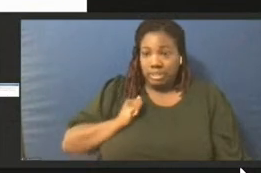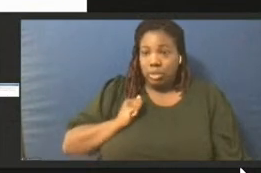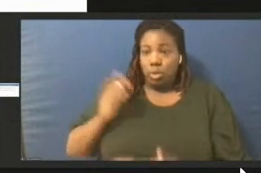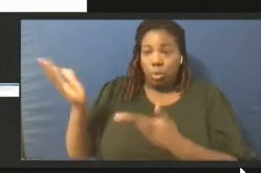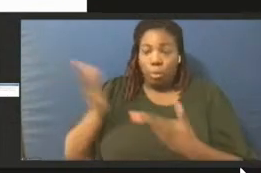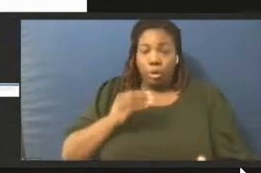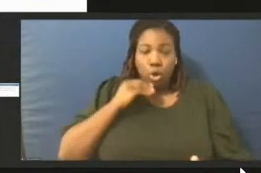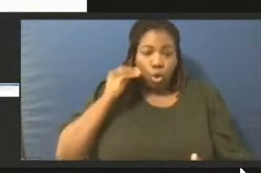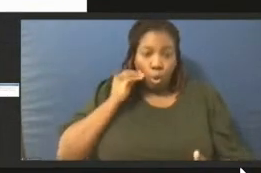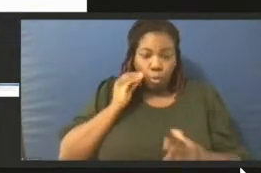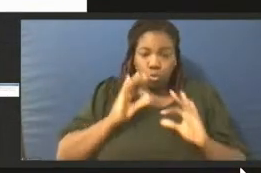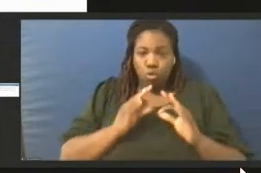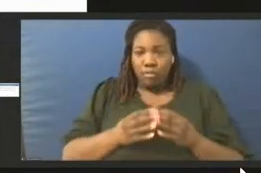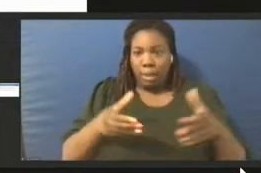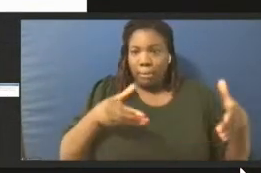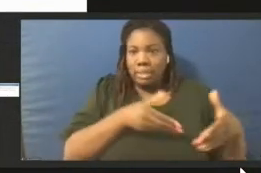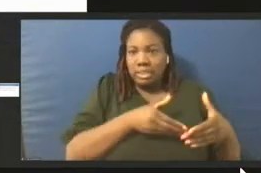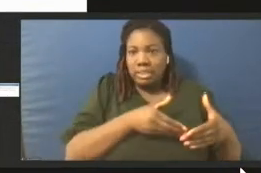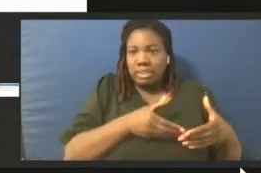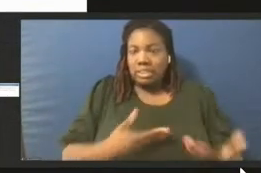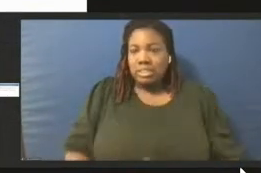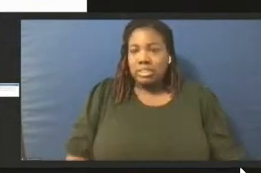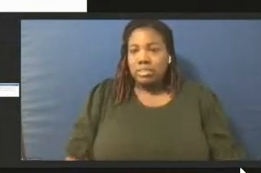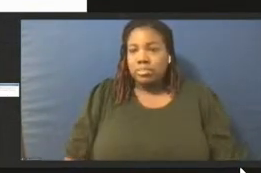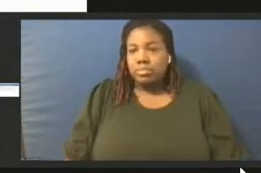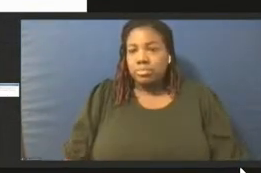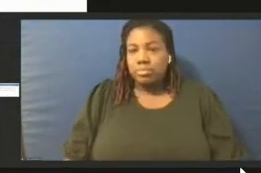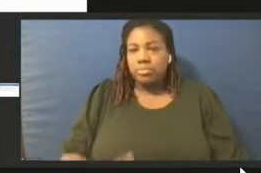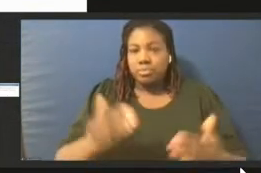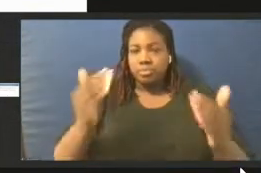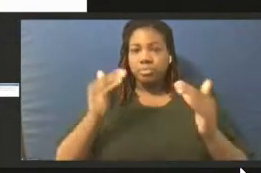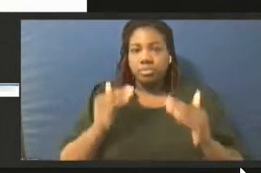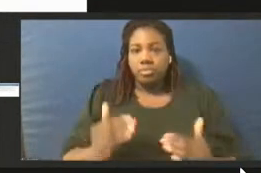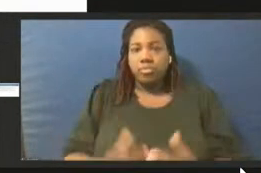their loved ones. Next slide, please.